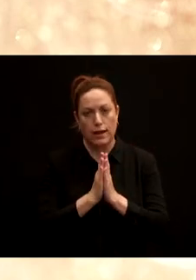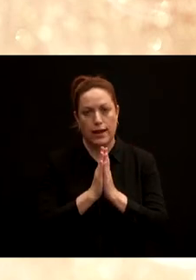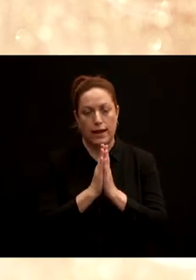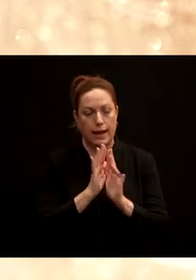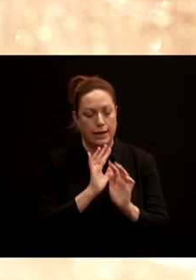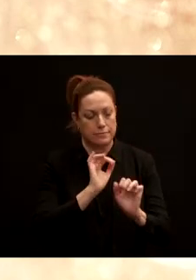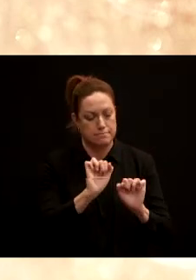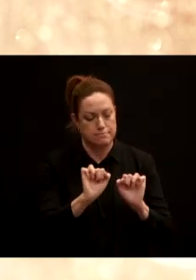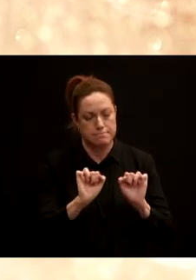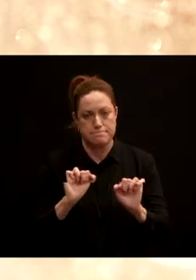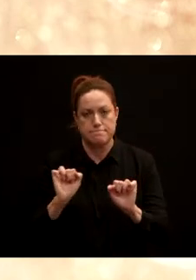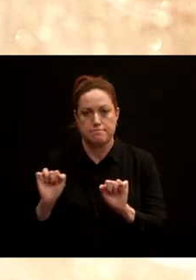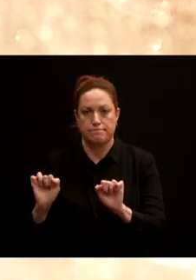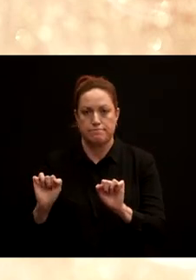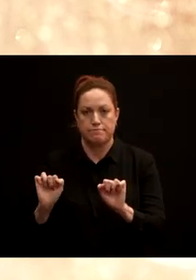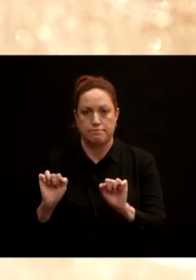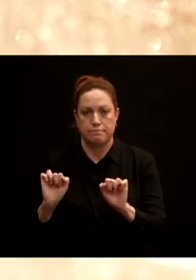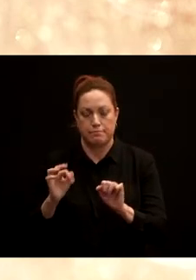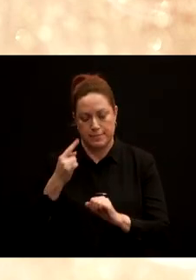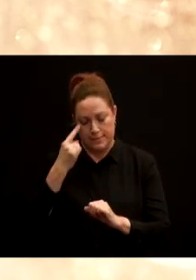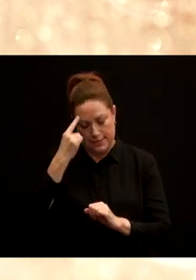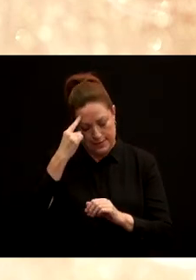ancient practice.